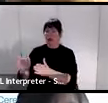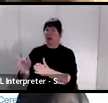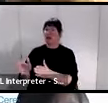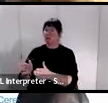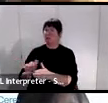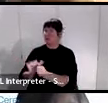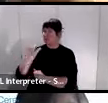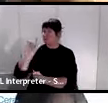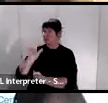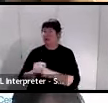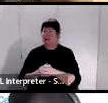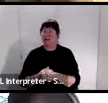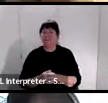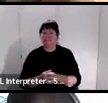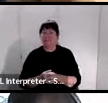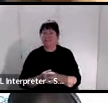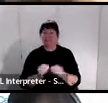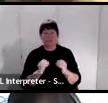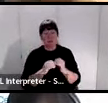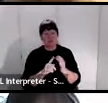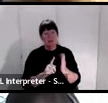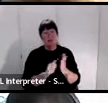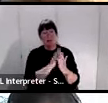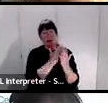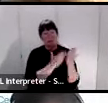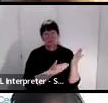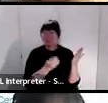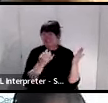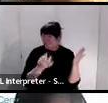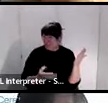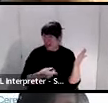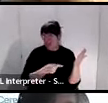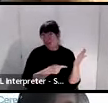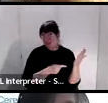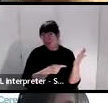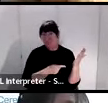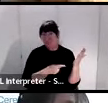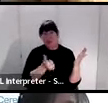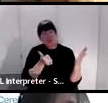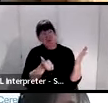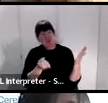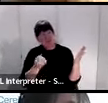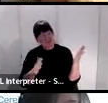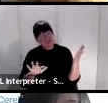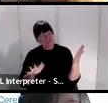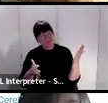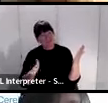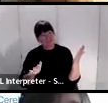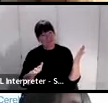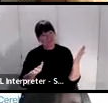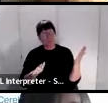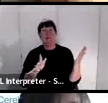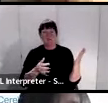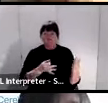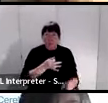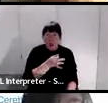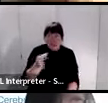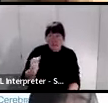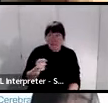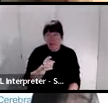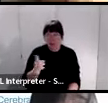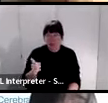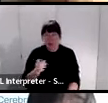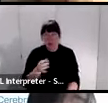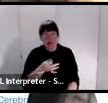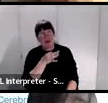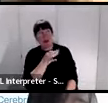a start. Whether it's a good start is debatable, but we implore you and the lawmakers to